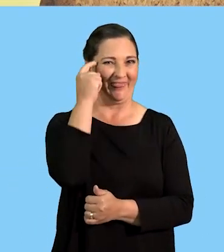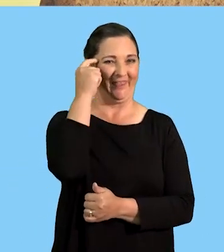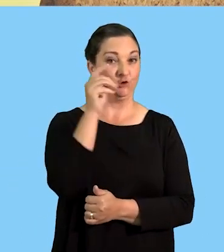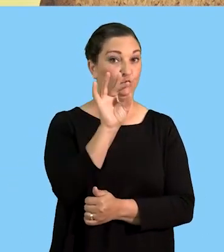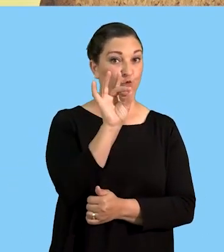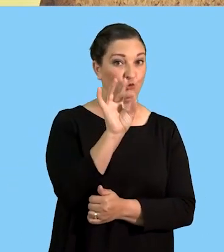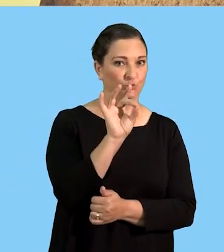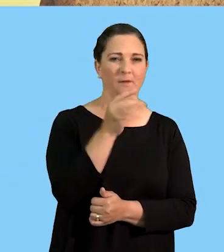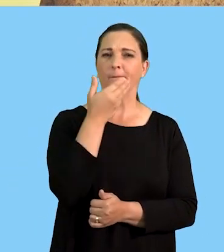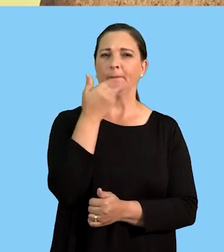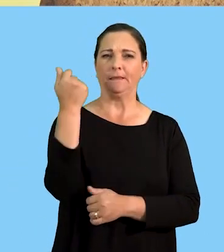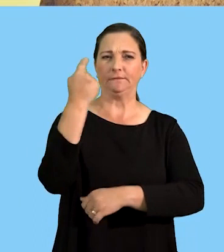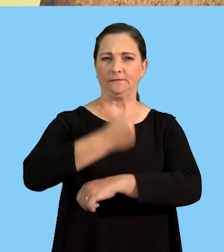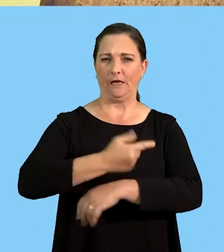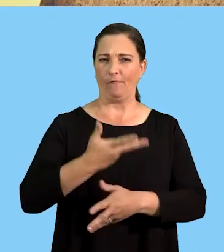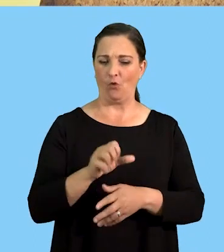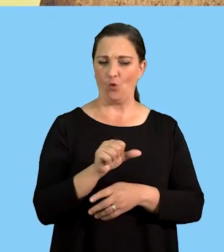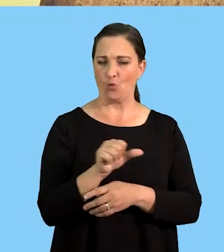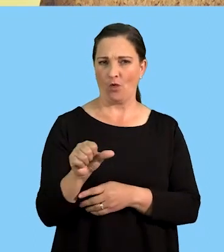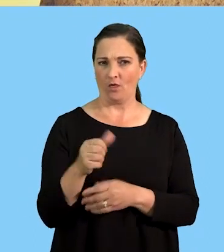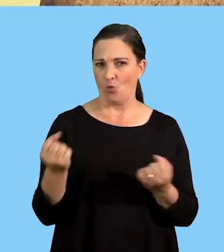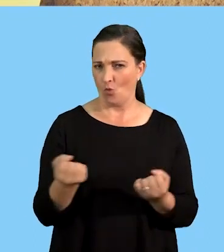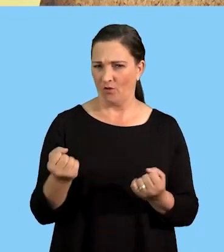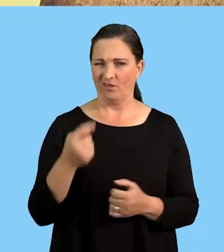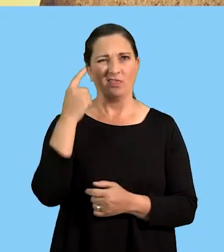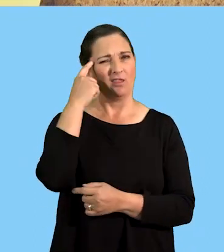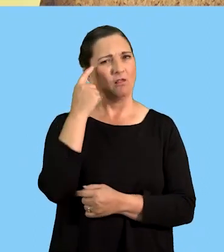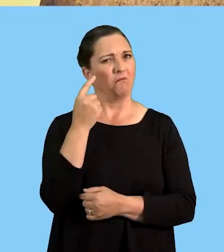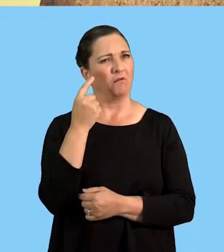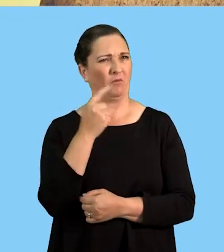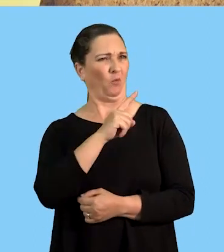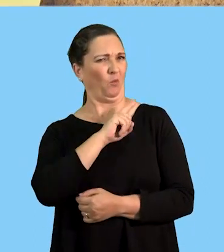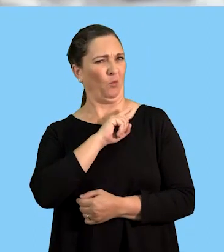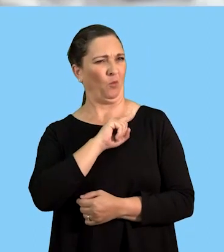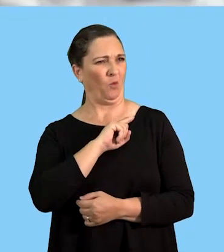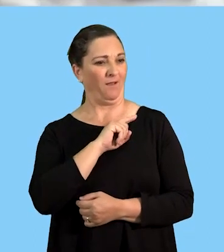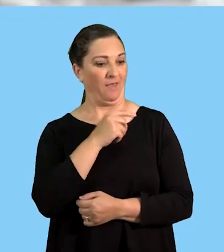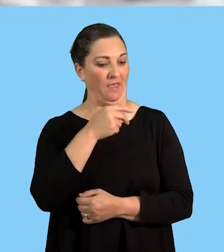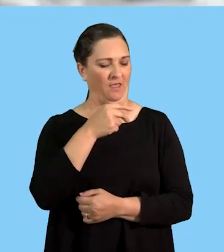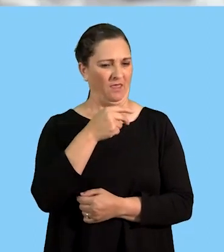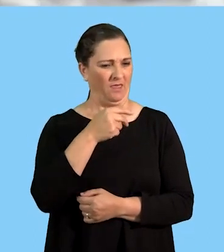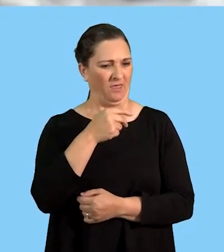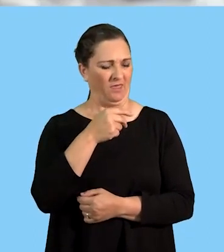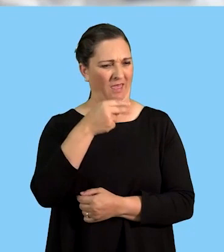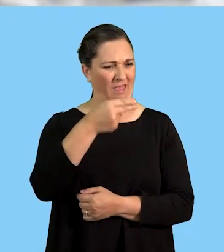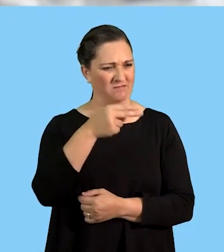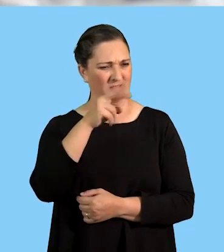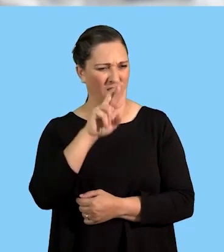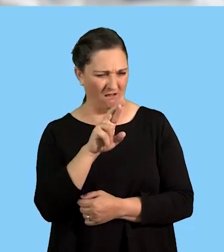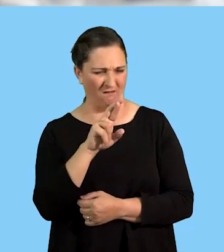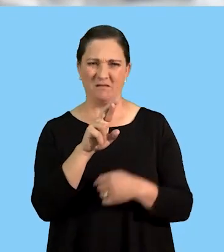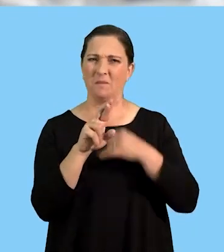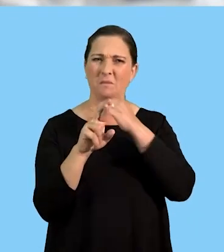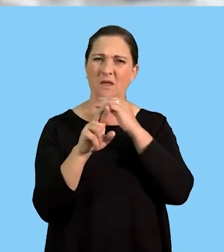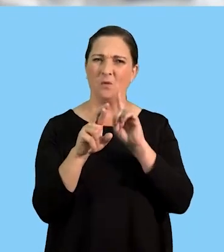most productive day of the week. Now, you might ask yourself what HR means. This simply means